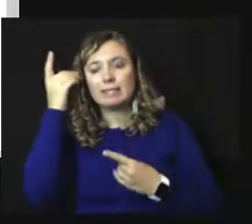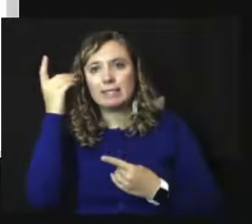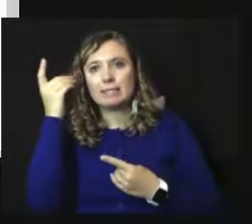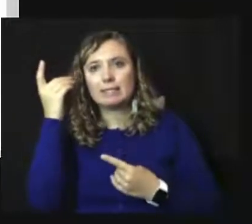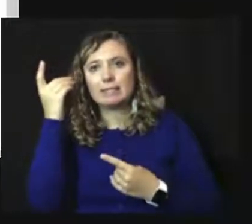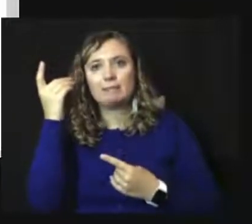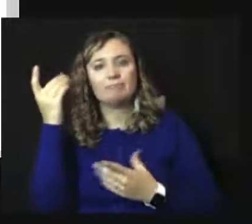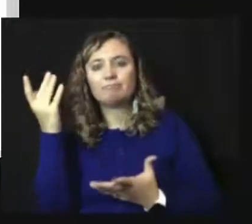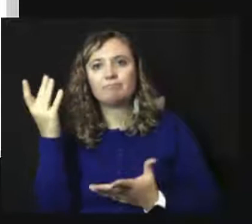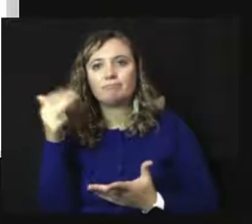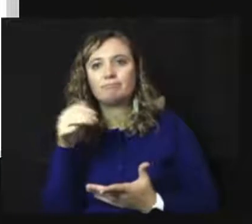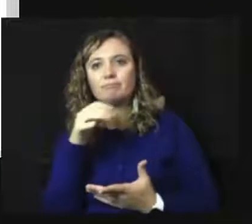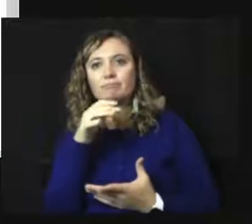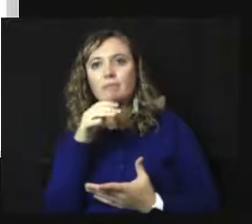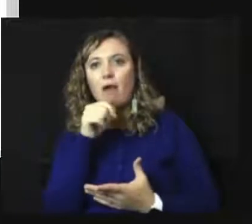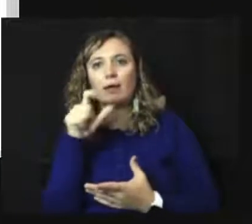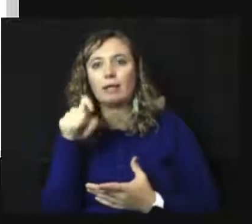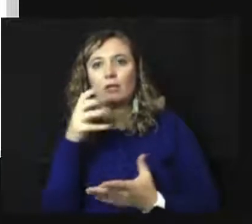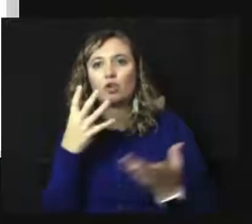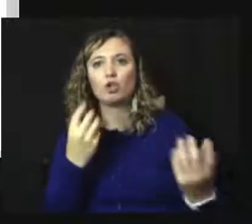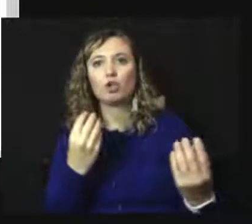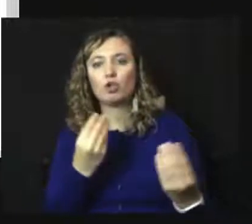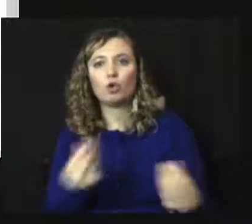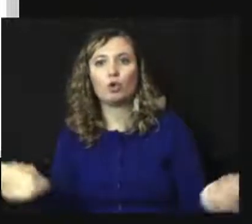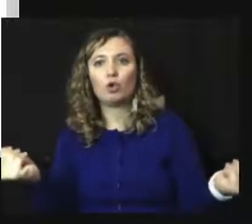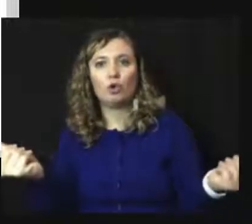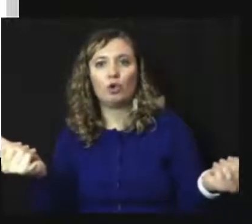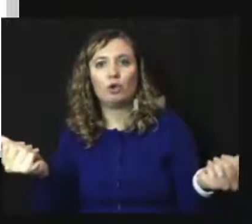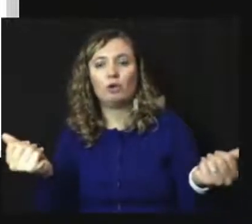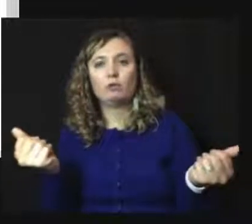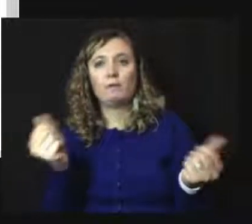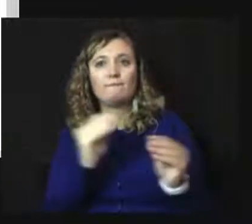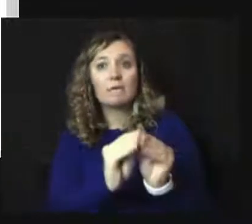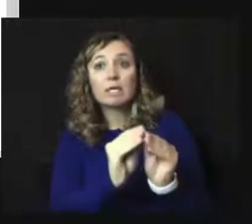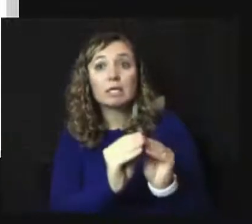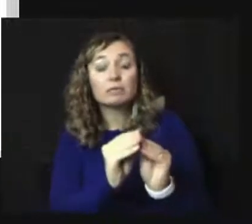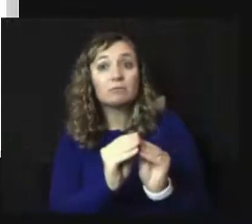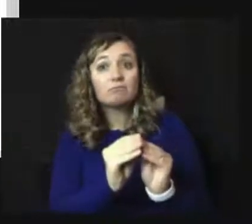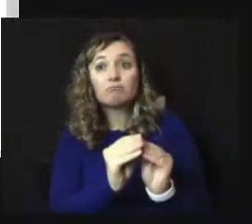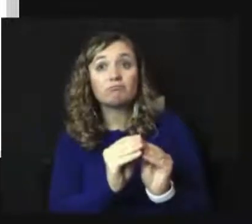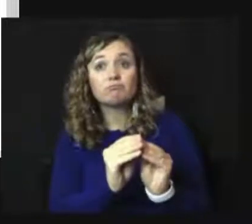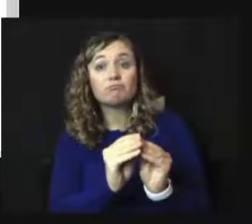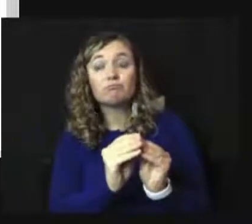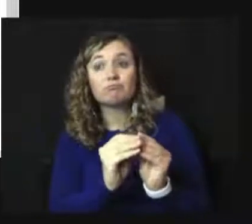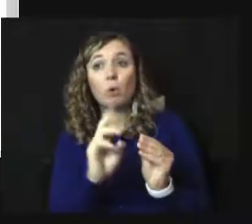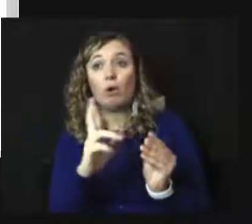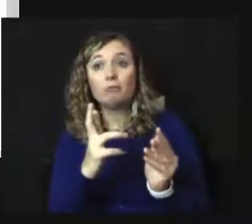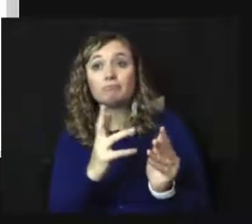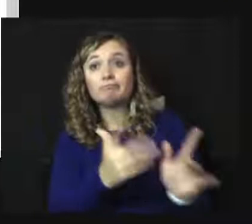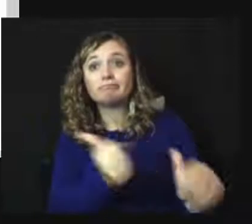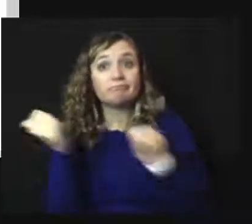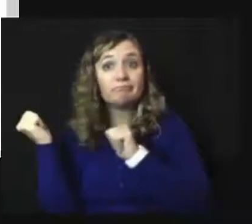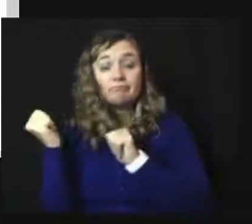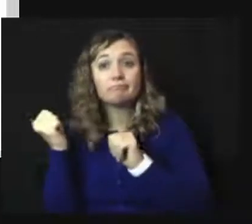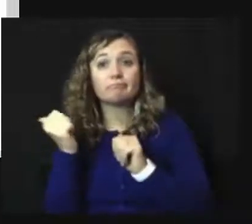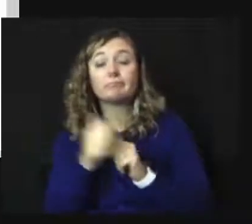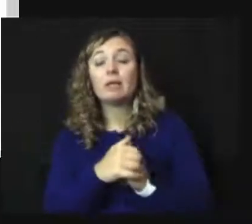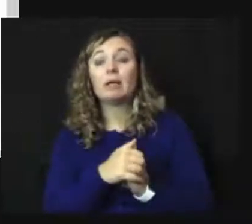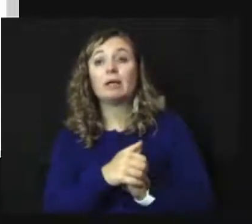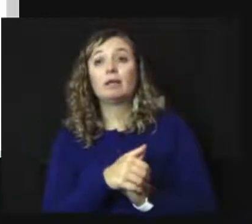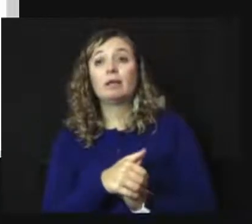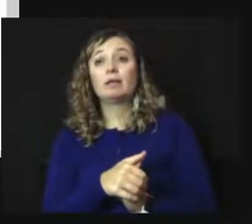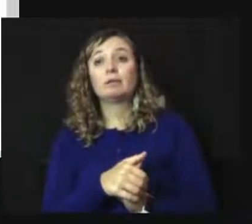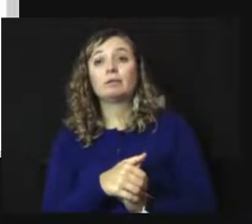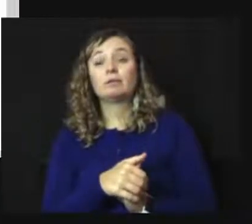not something that needs to be cured. It's not something that we need to fix or figure out how to get rid of. Like, it's literally just a different way